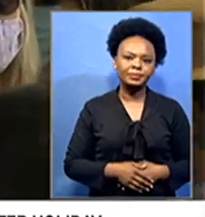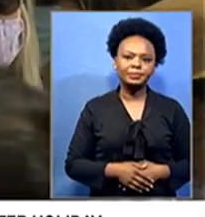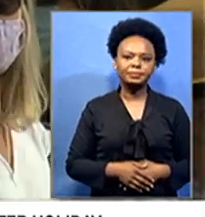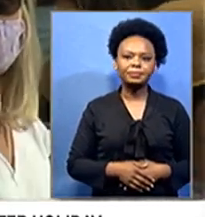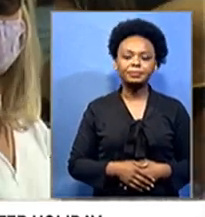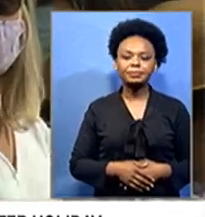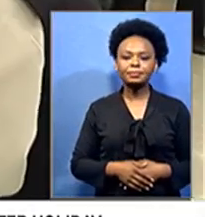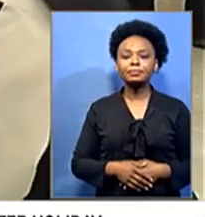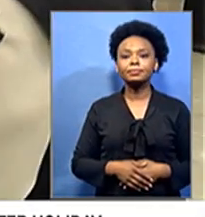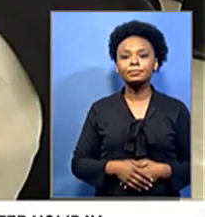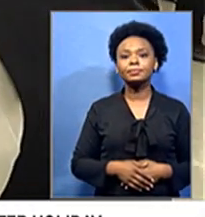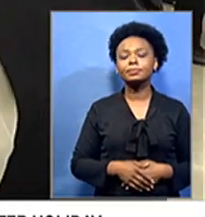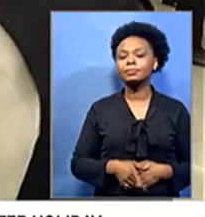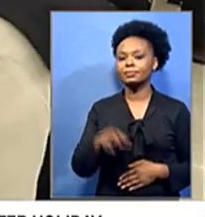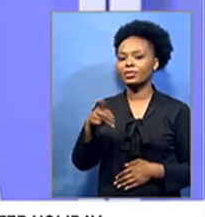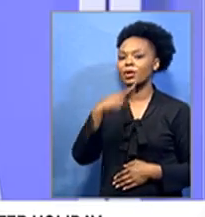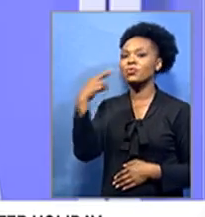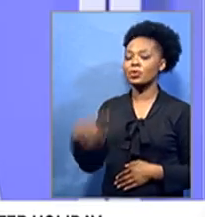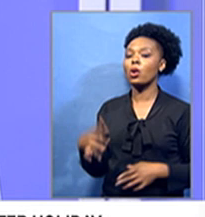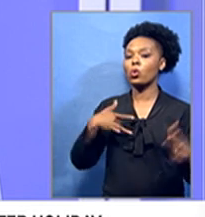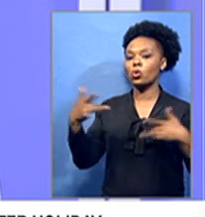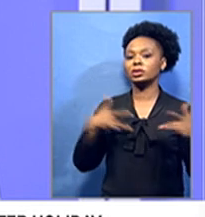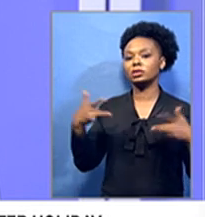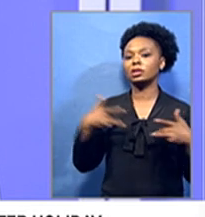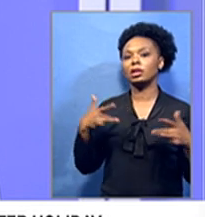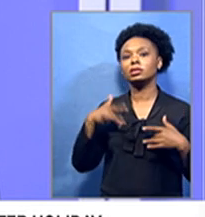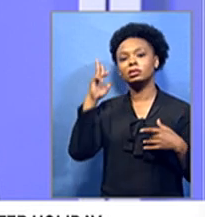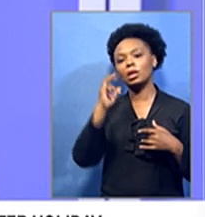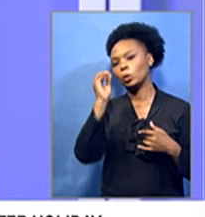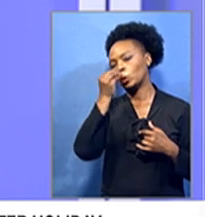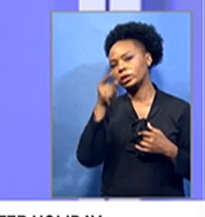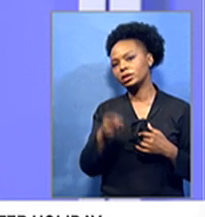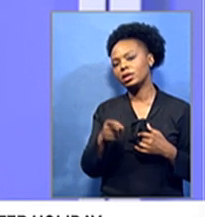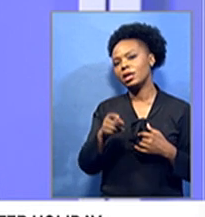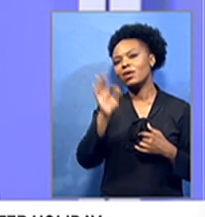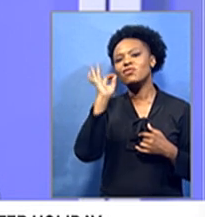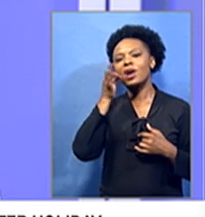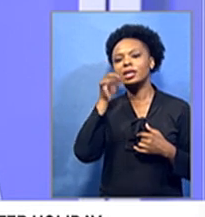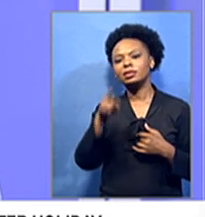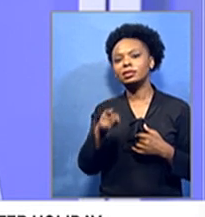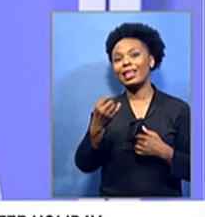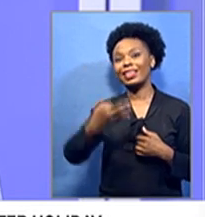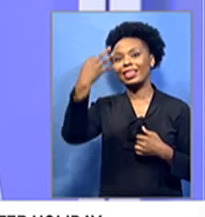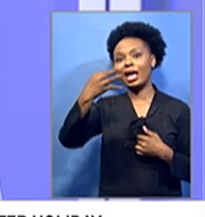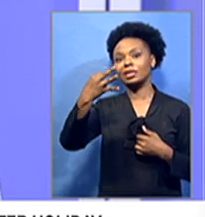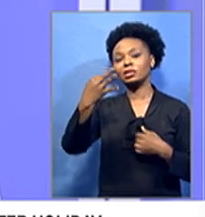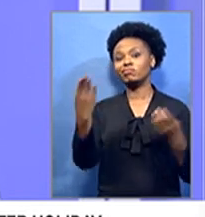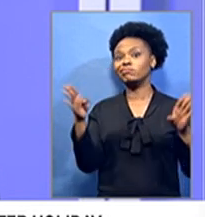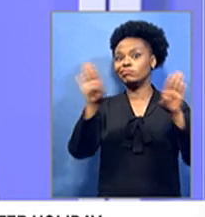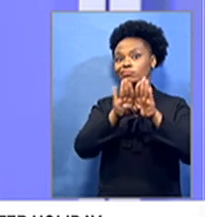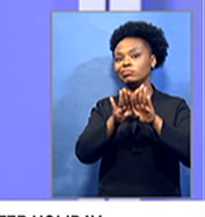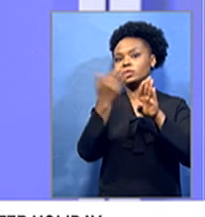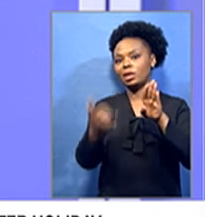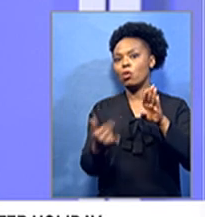real concern. I mean, we're running in the news this morning about France going into their third lockdown. We're seeing a lot of countries in